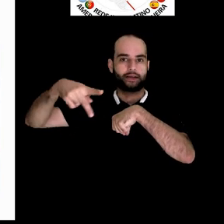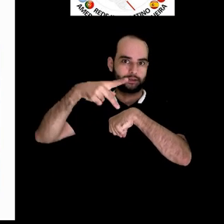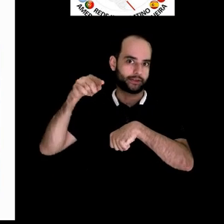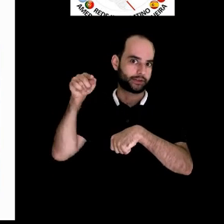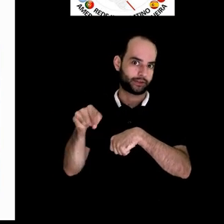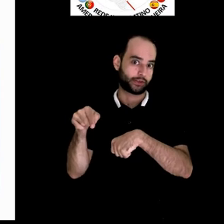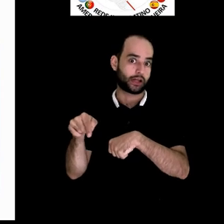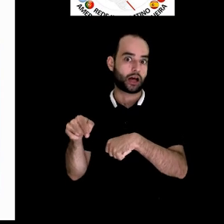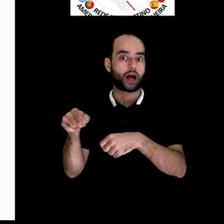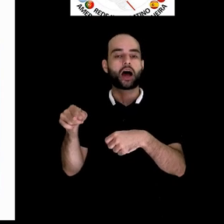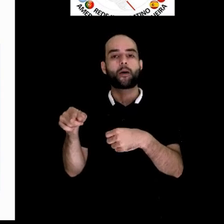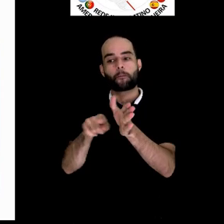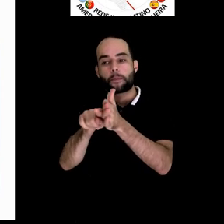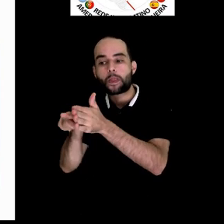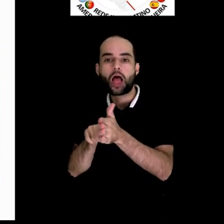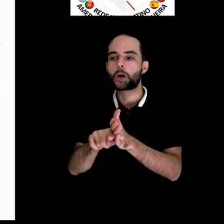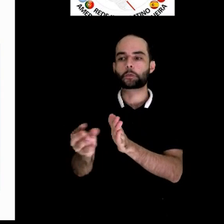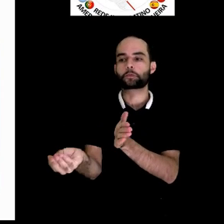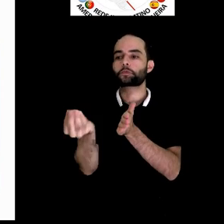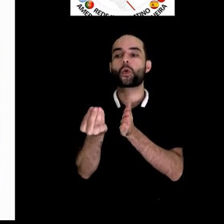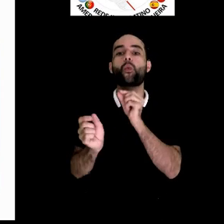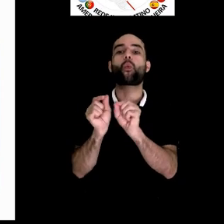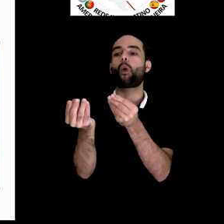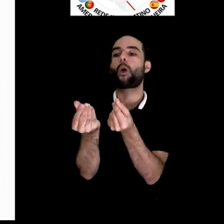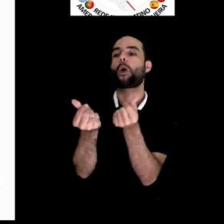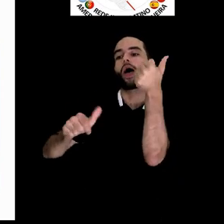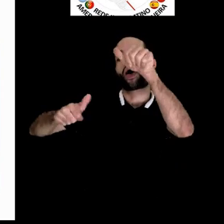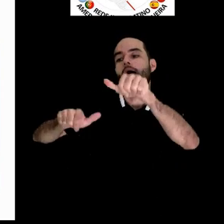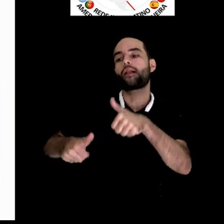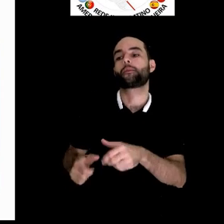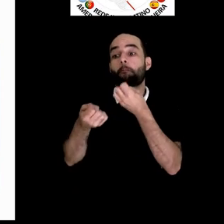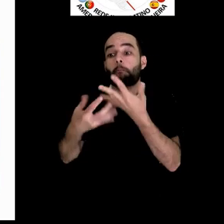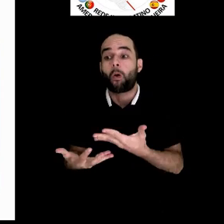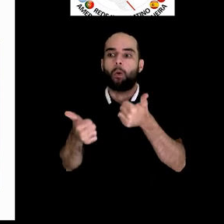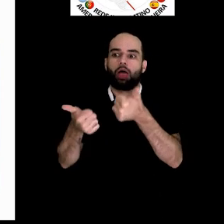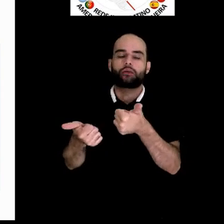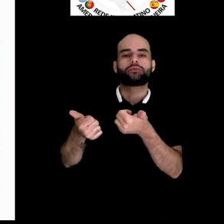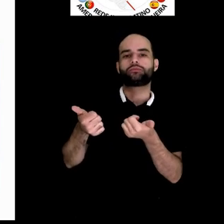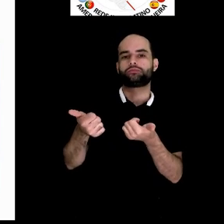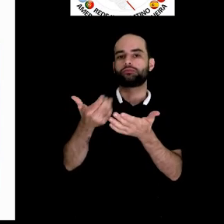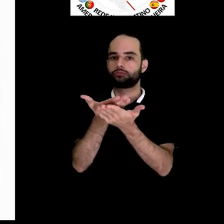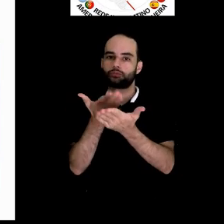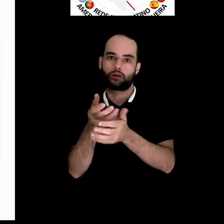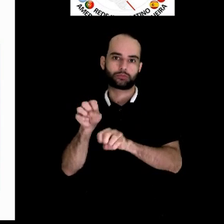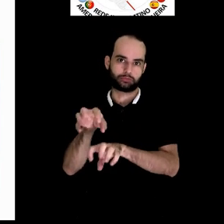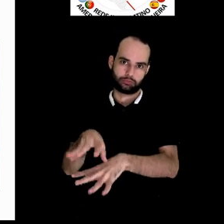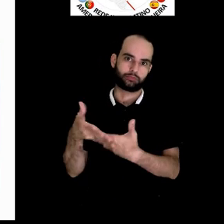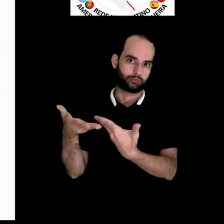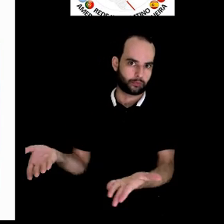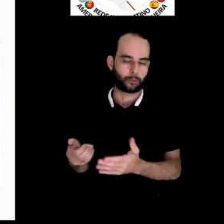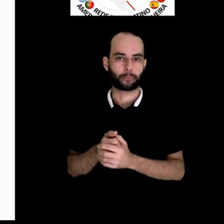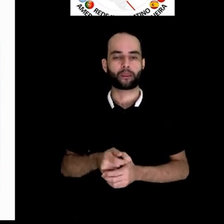evidence from the countries revealed does not provide an indicator of the quality of education received by children